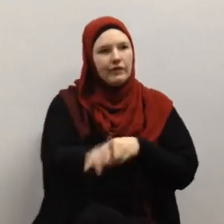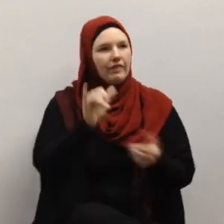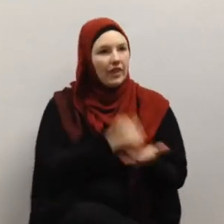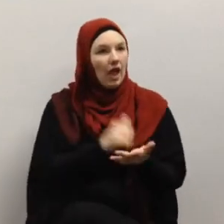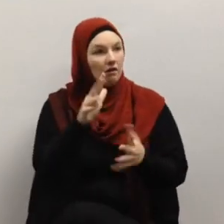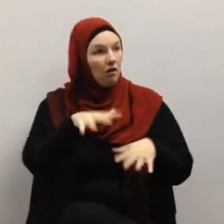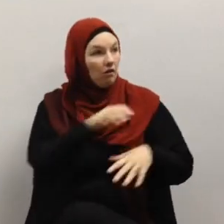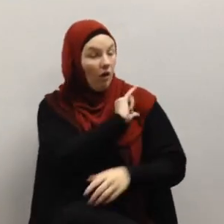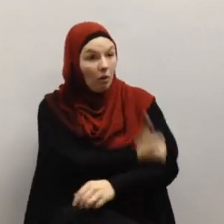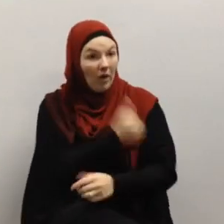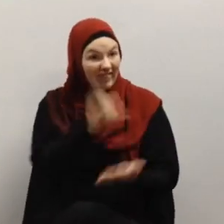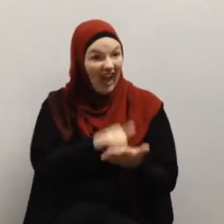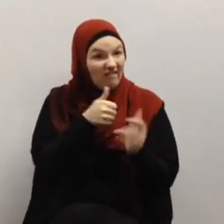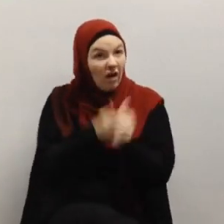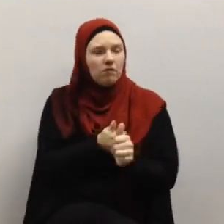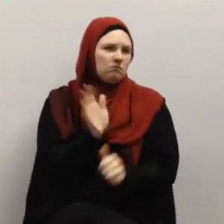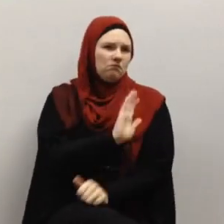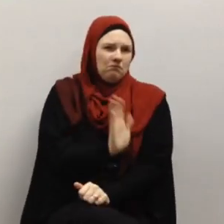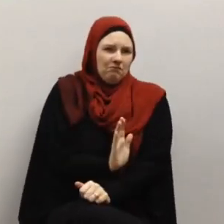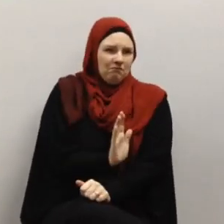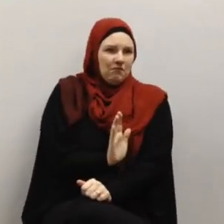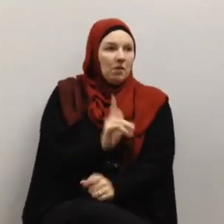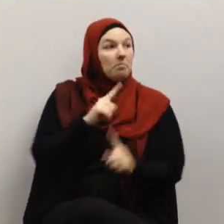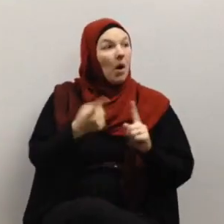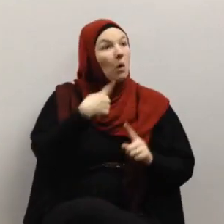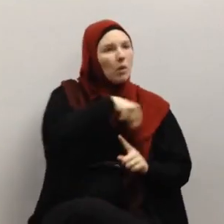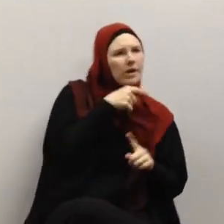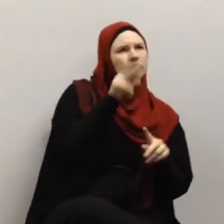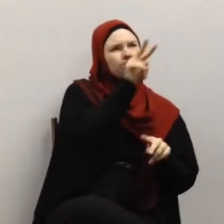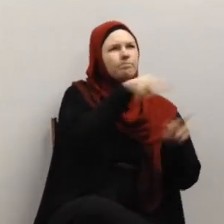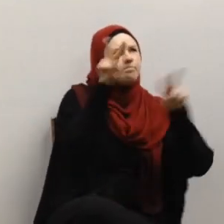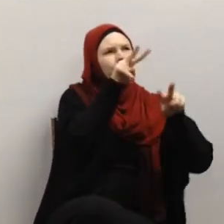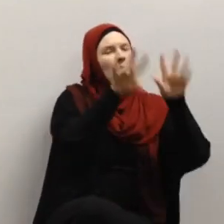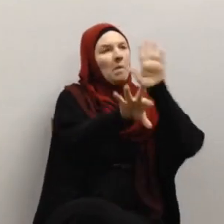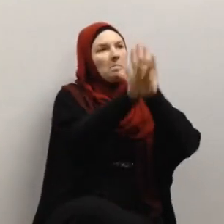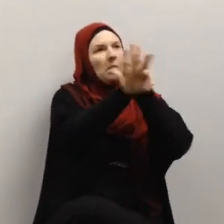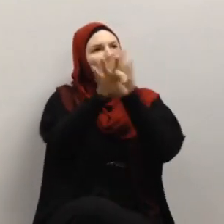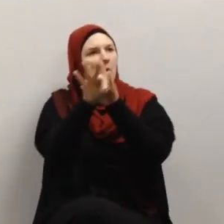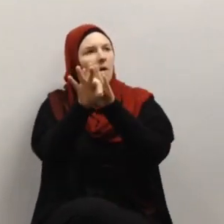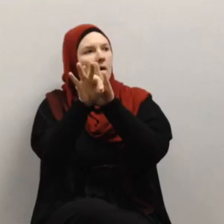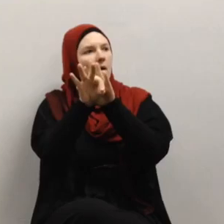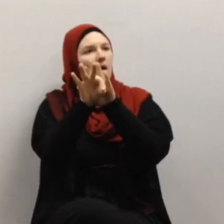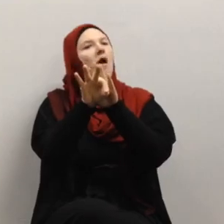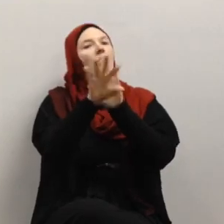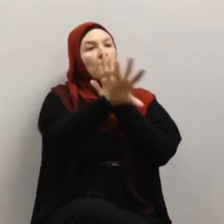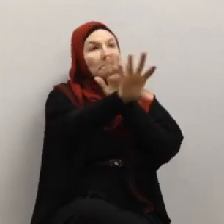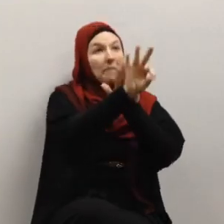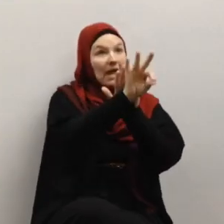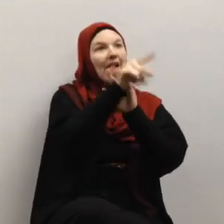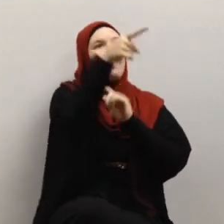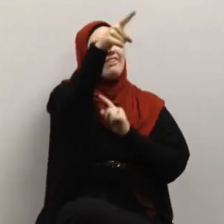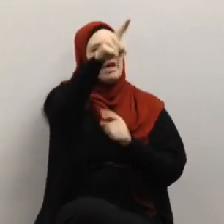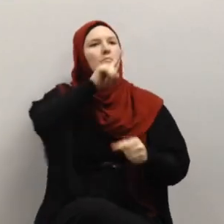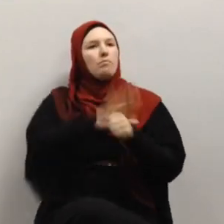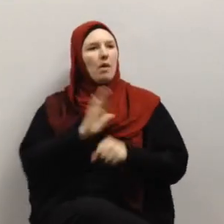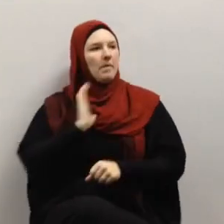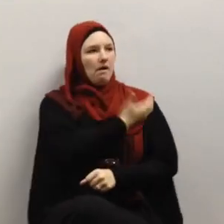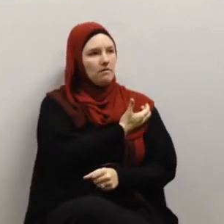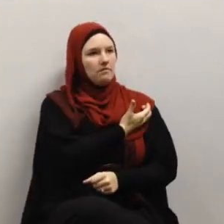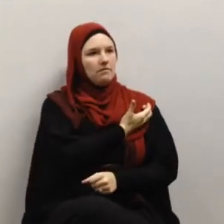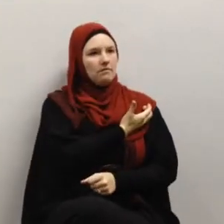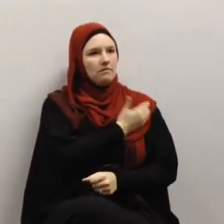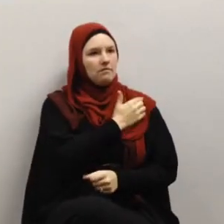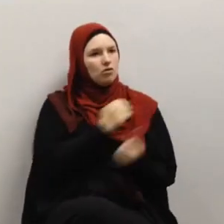choose them, you give them a pledge of support and they give you a pledge of commitment. Those are the